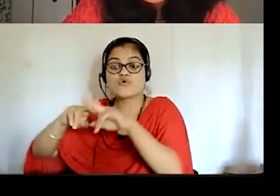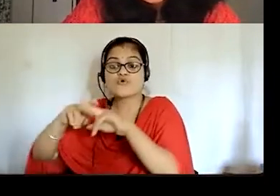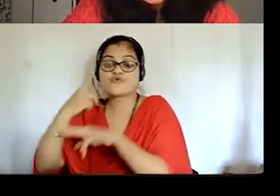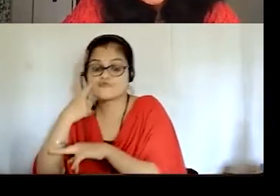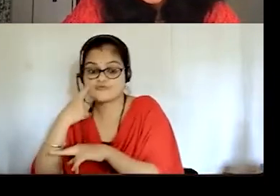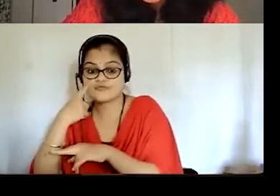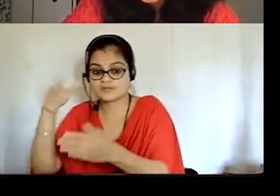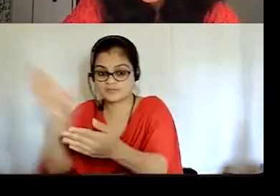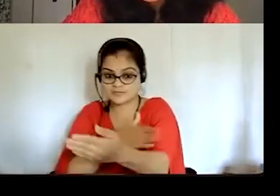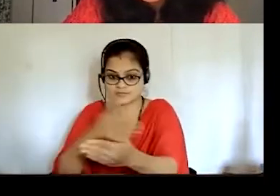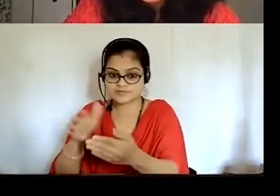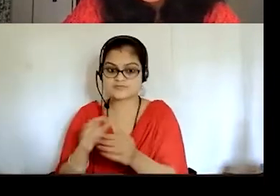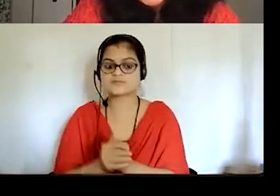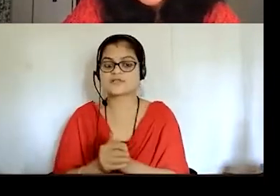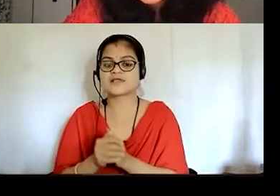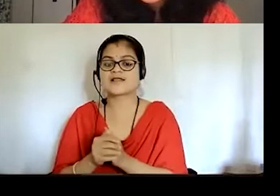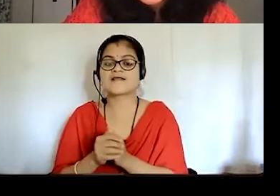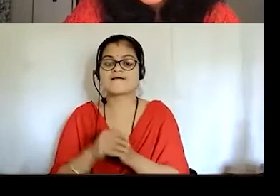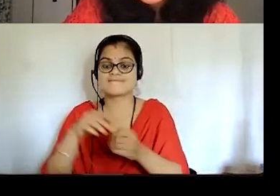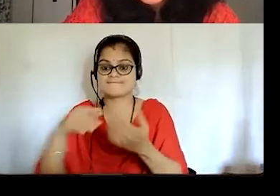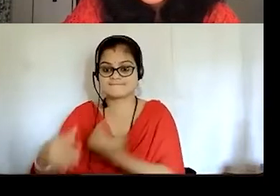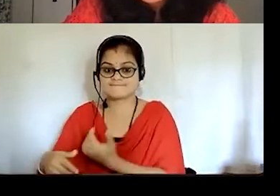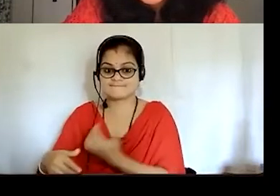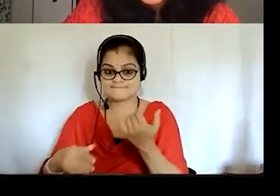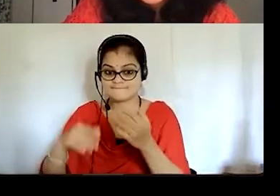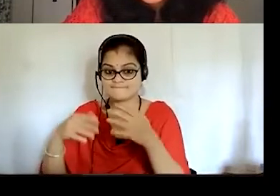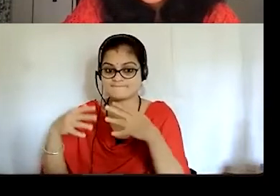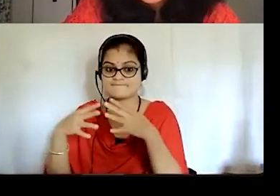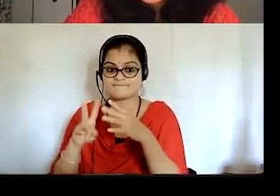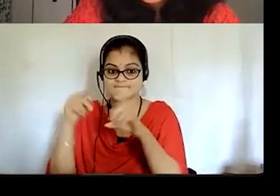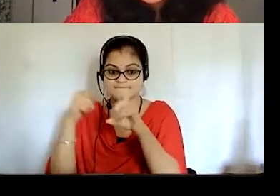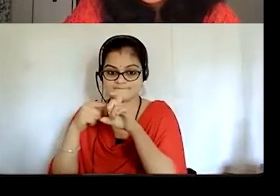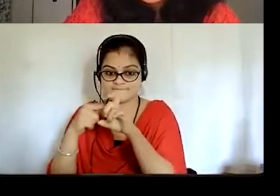Vienna, Western classical music, the bastion of Western classical music.